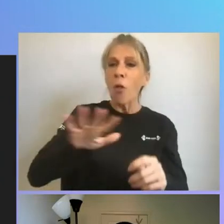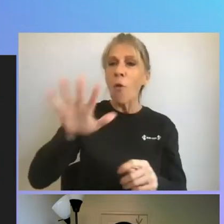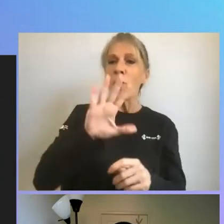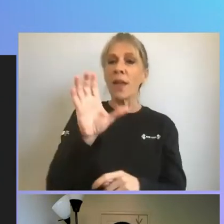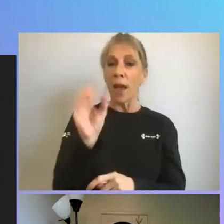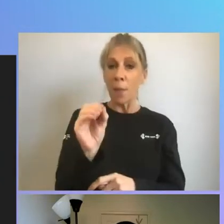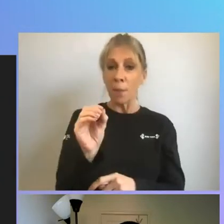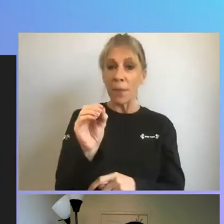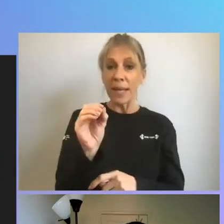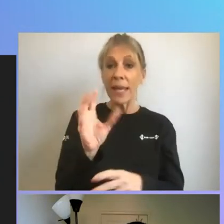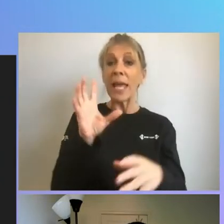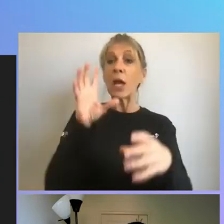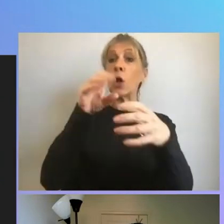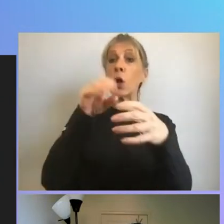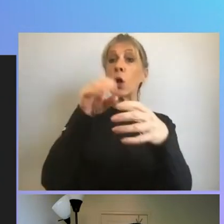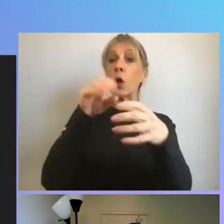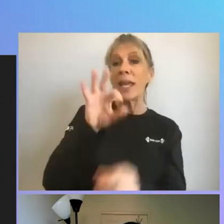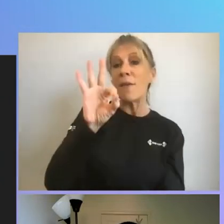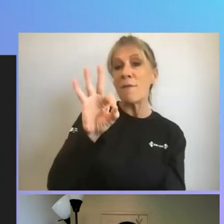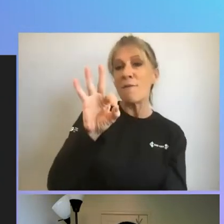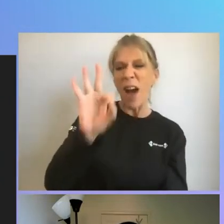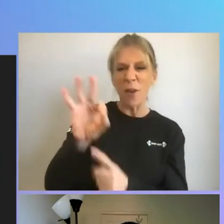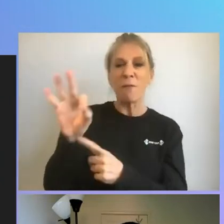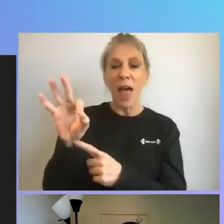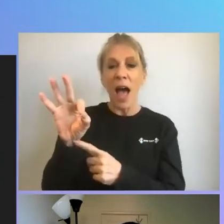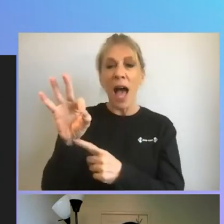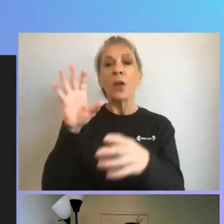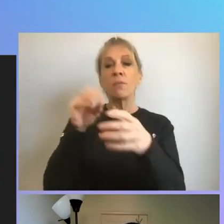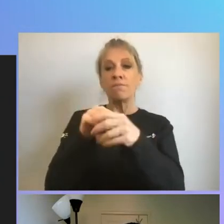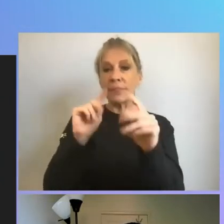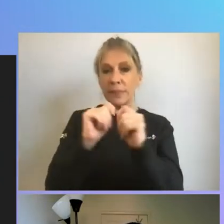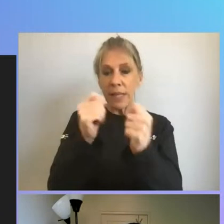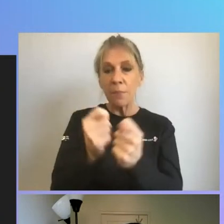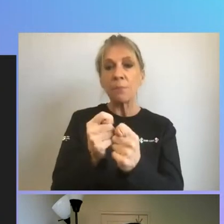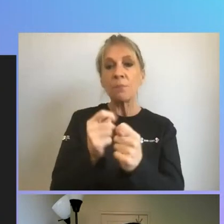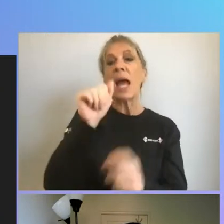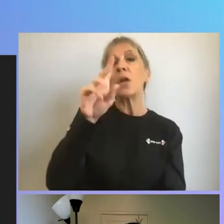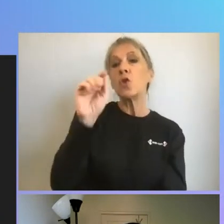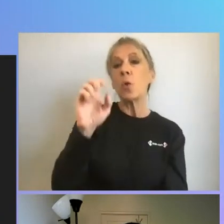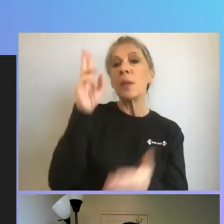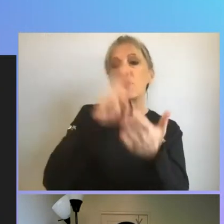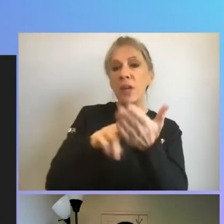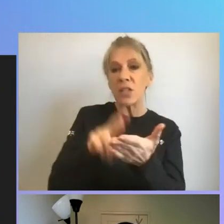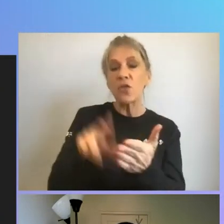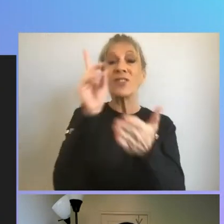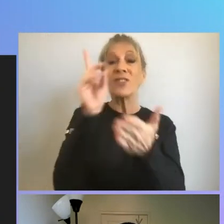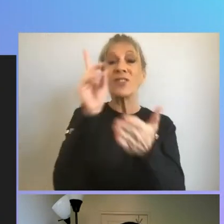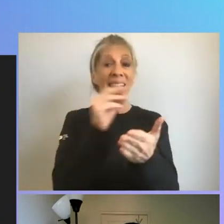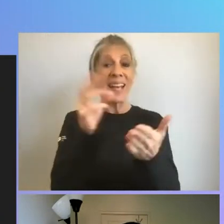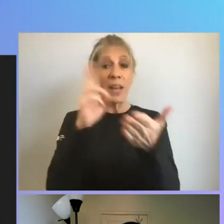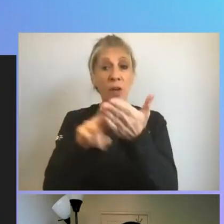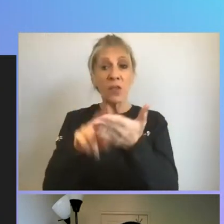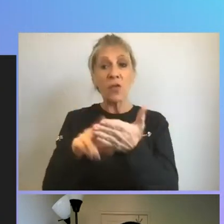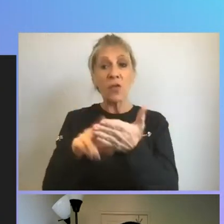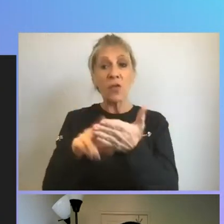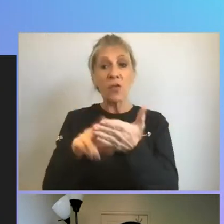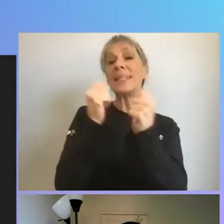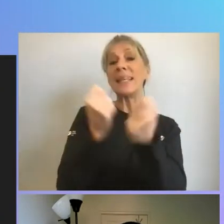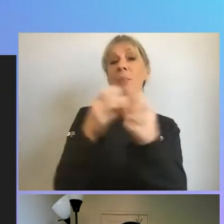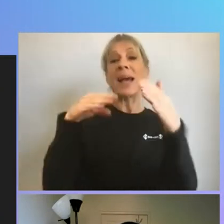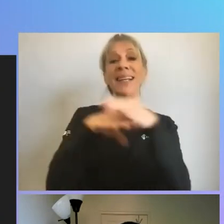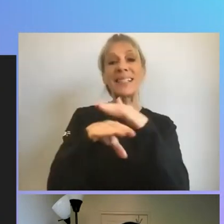That's including the Firefly product team, Adobe Research, Adobe Design and Research, and my own team, the accessibility